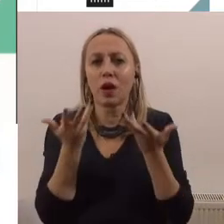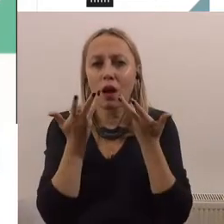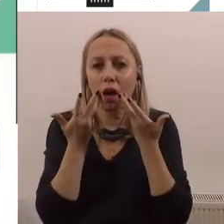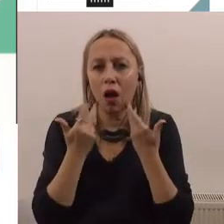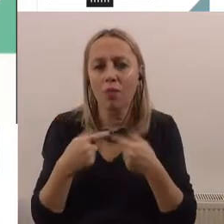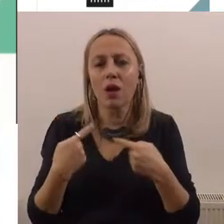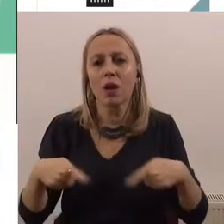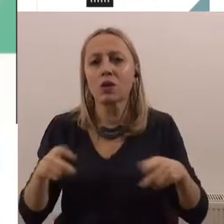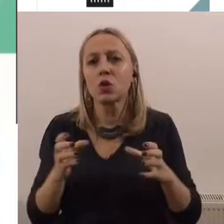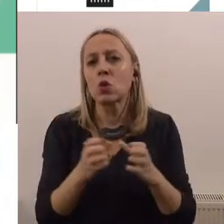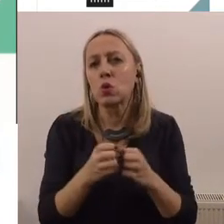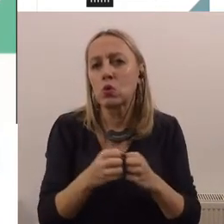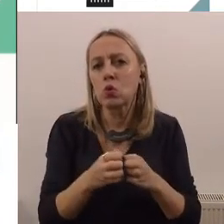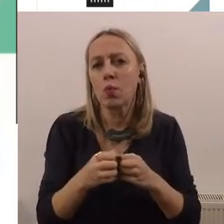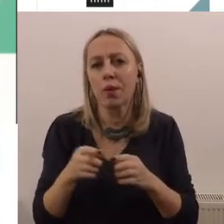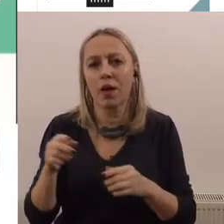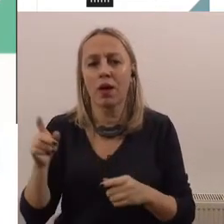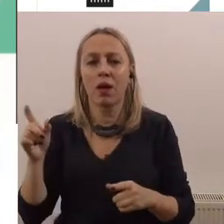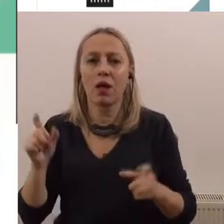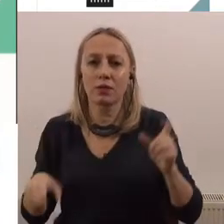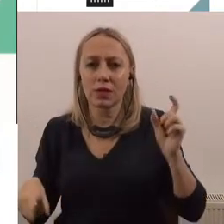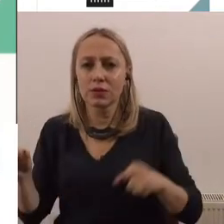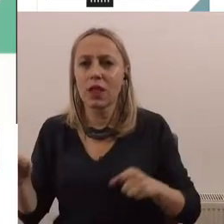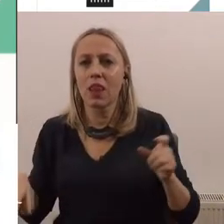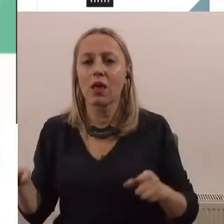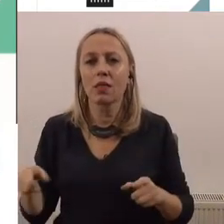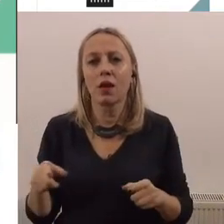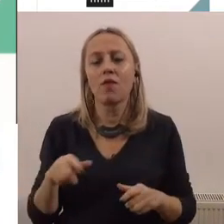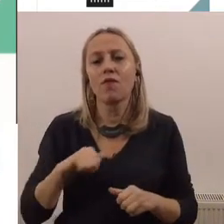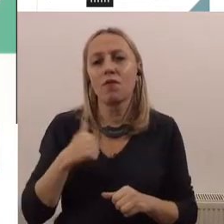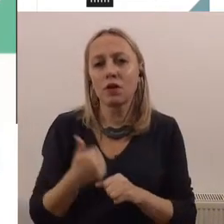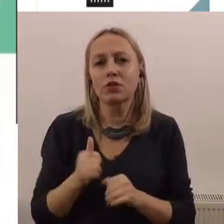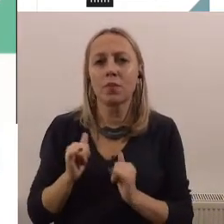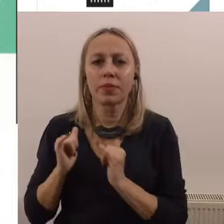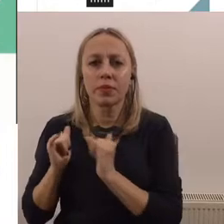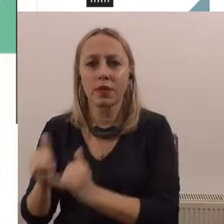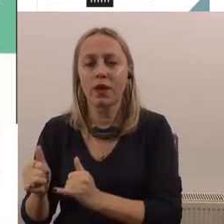for mostly for users